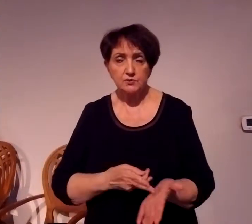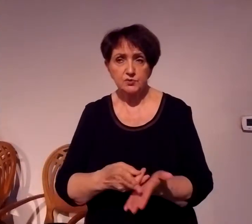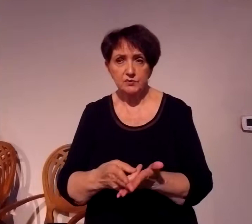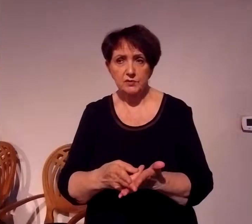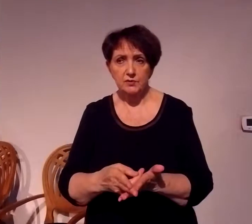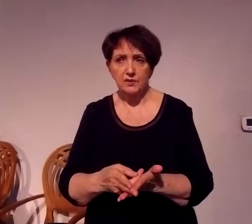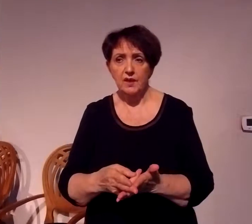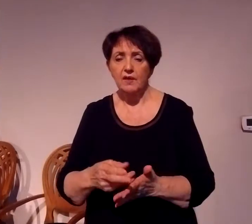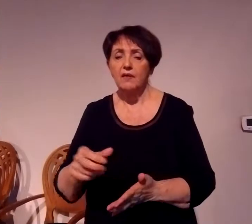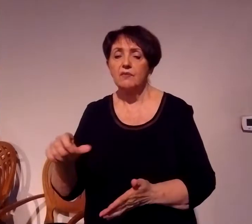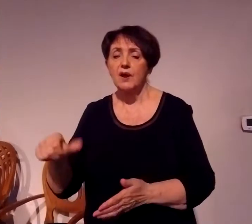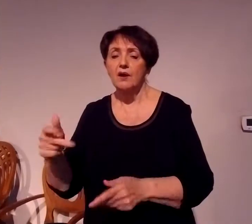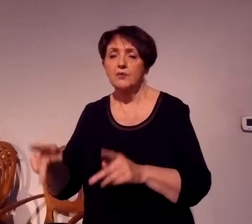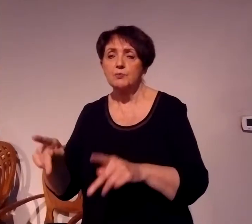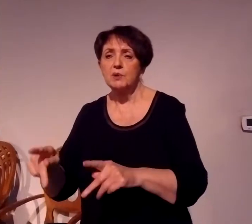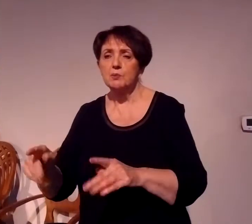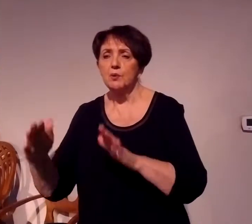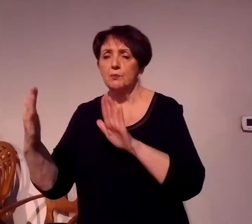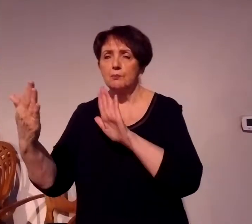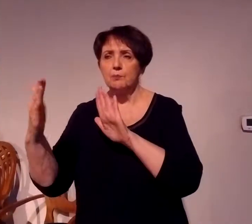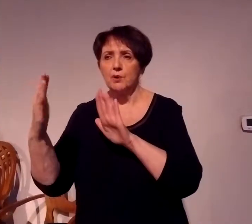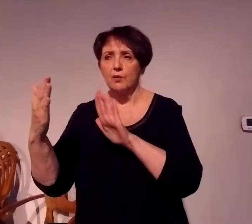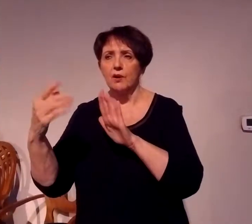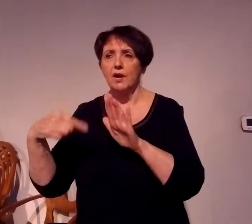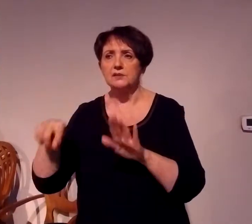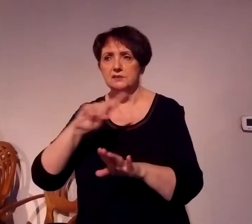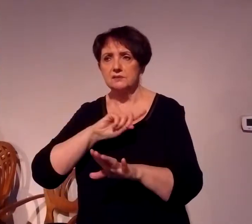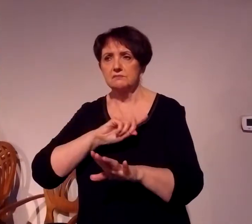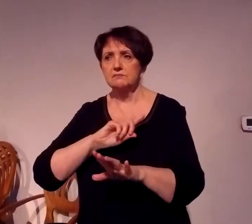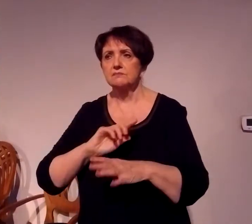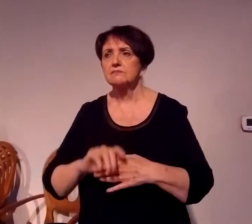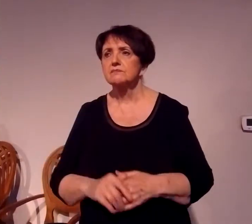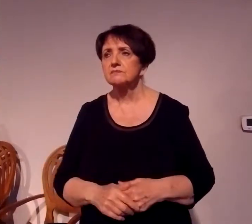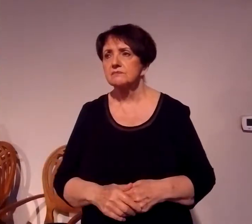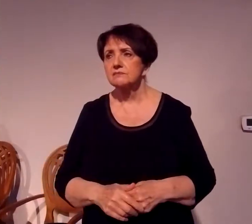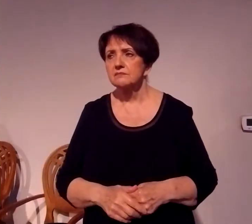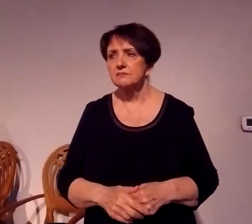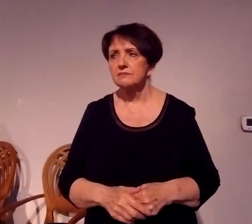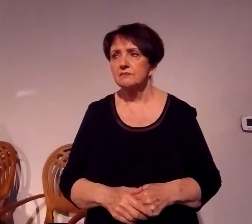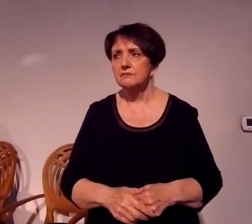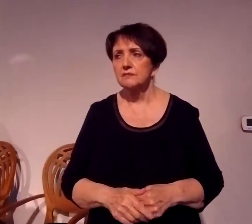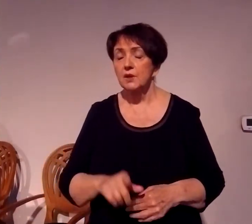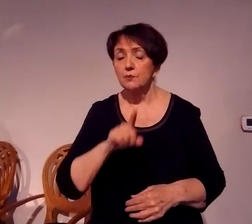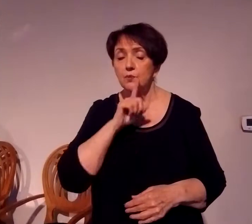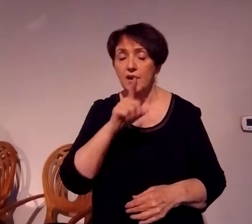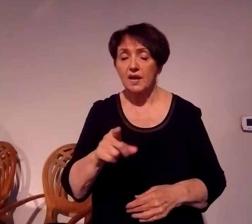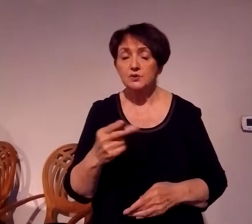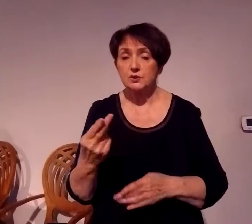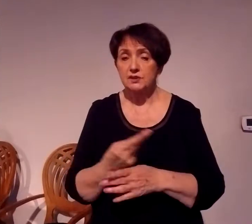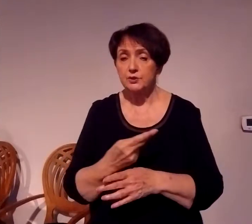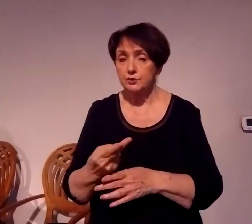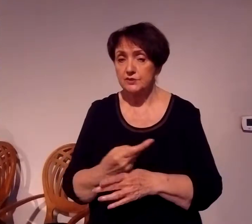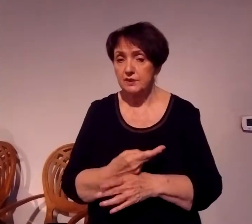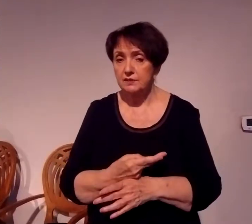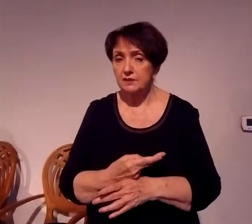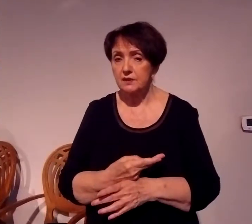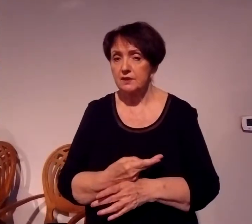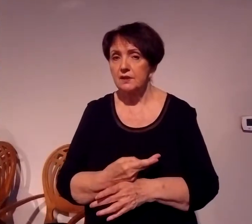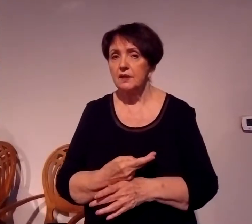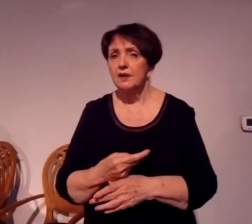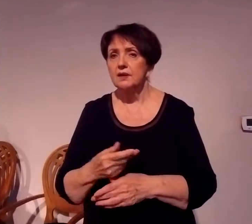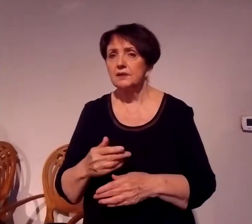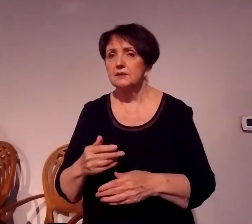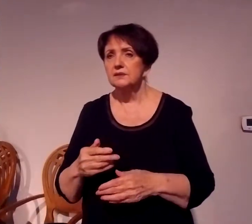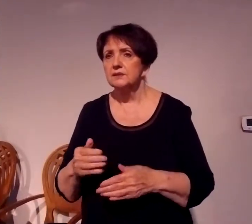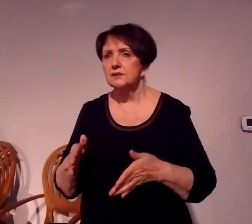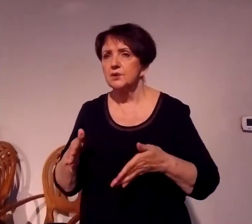that others mirror us. We actually use this as the way in